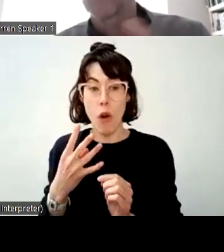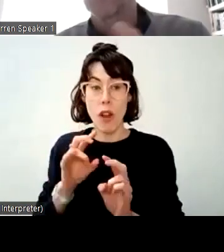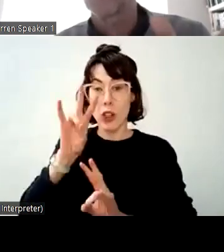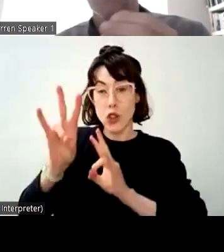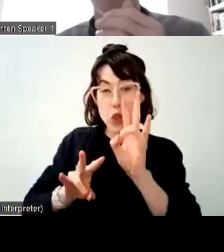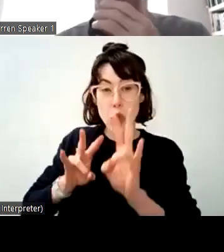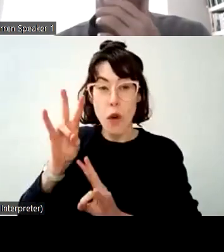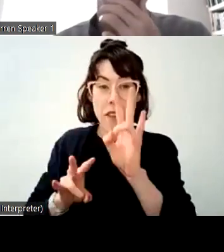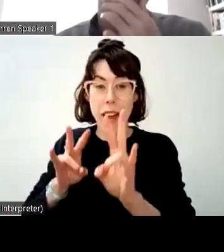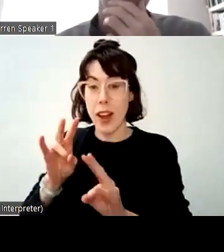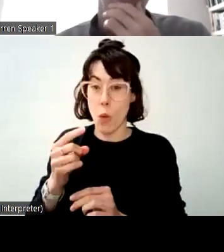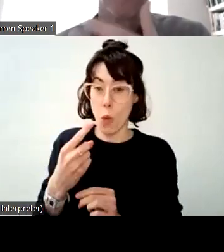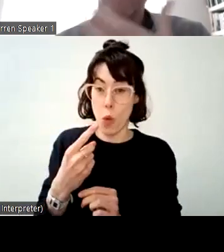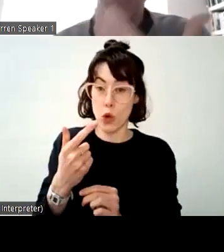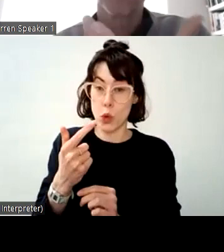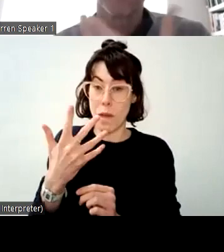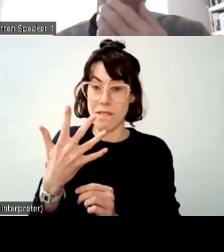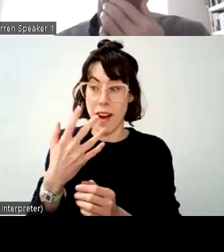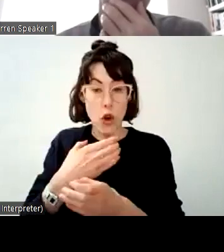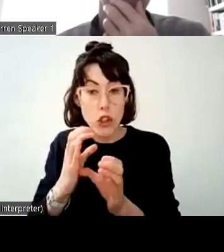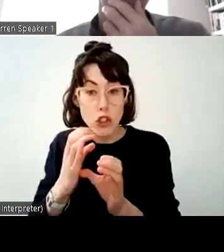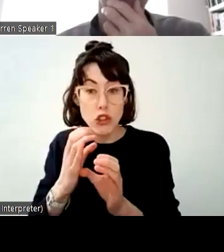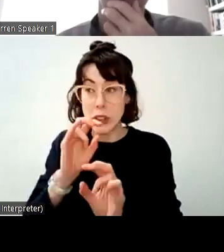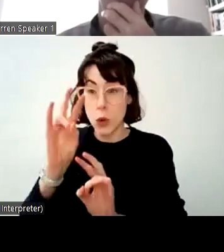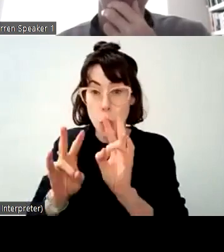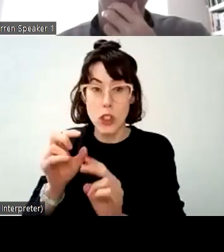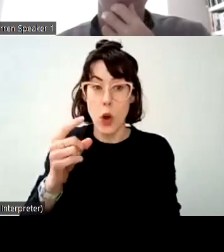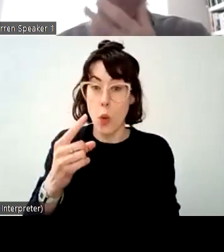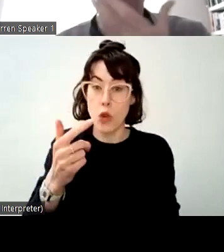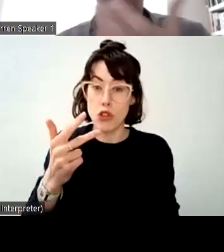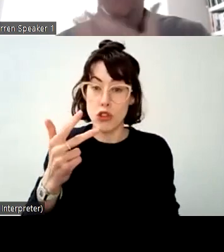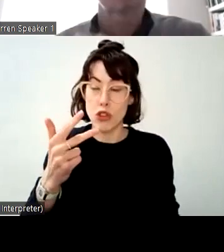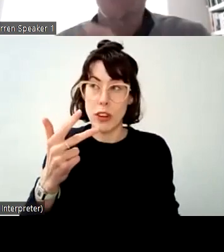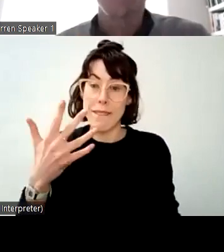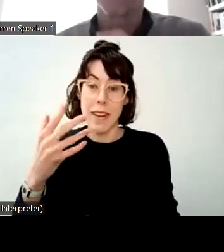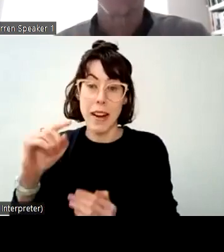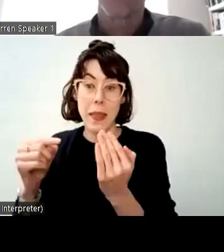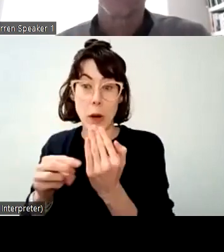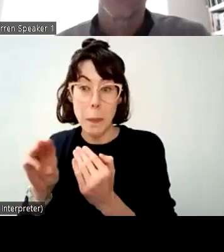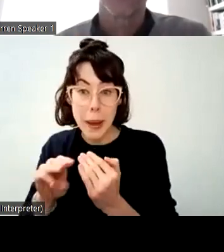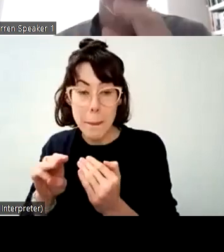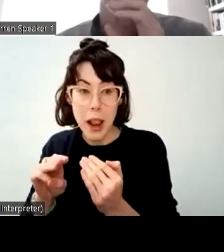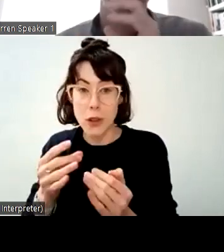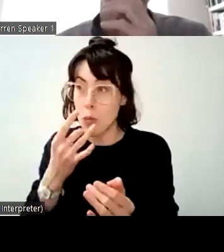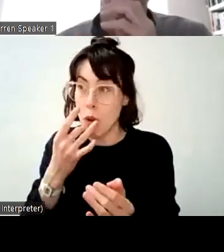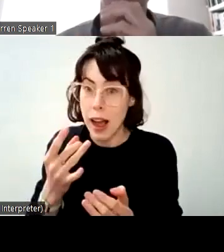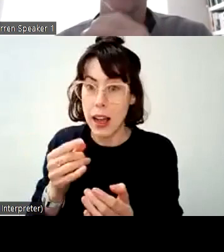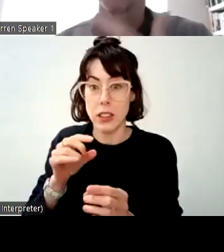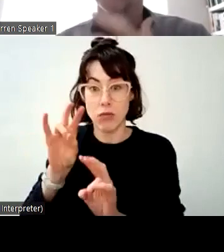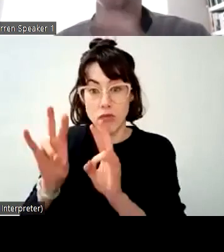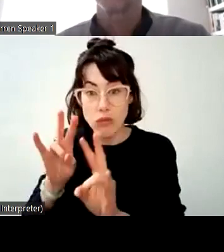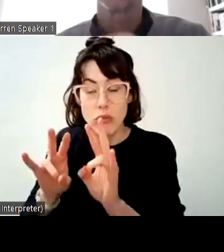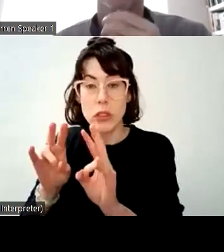nearly 130,000 people, and very positive news coming out of that, where like nearly 70% of those that were